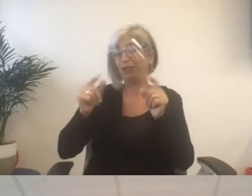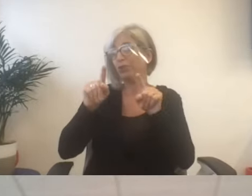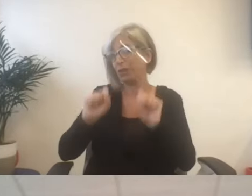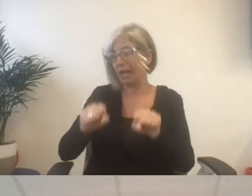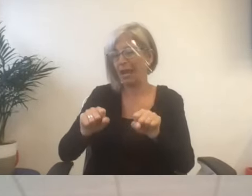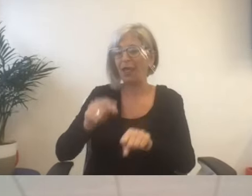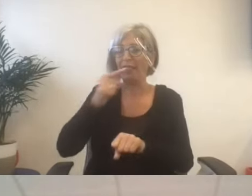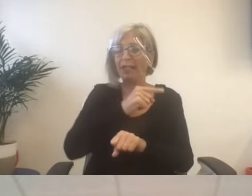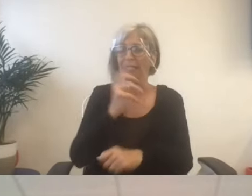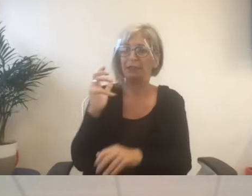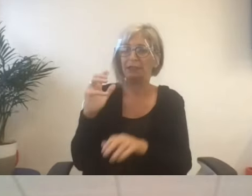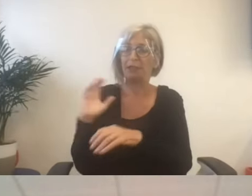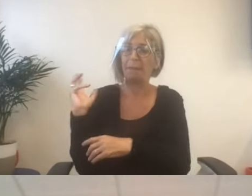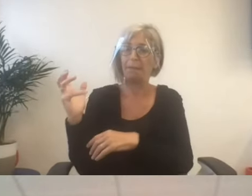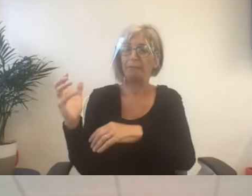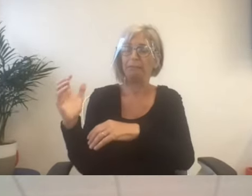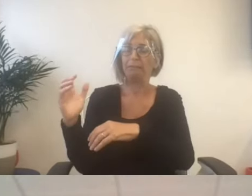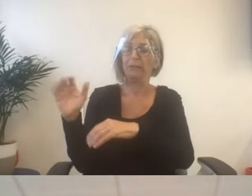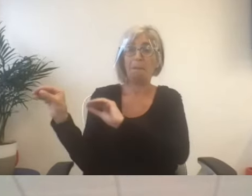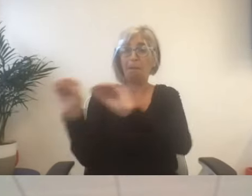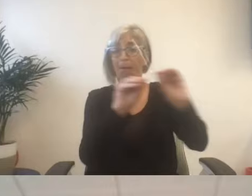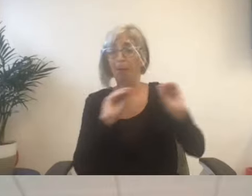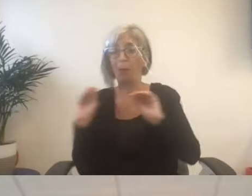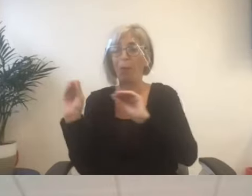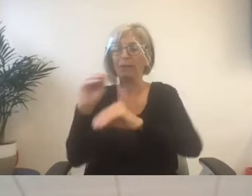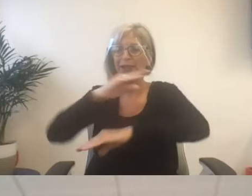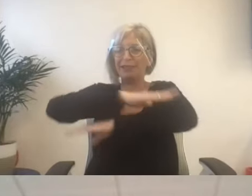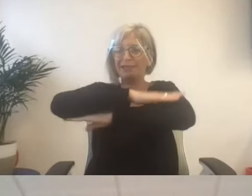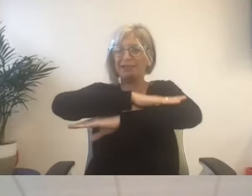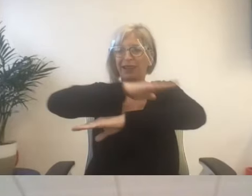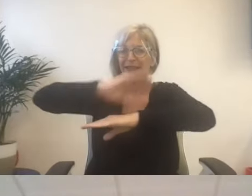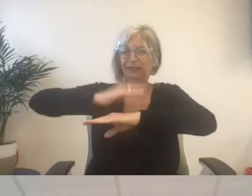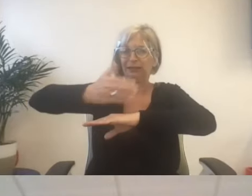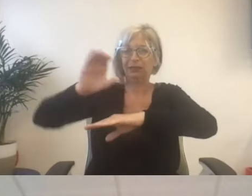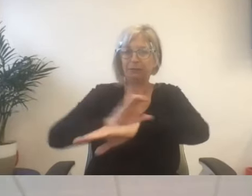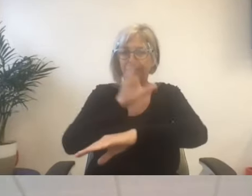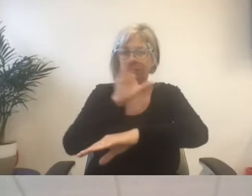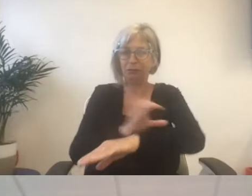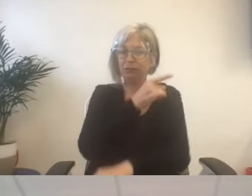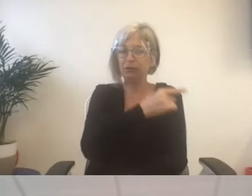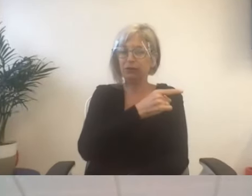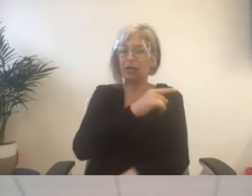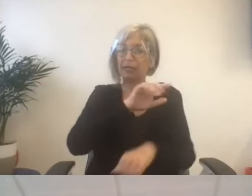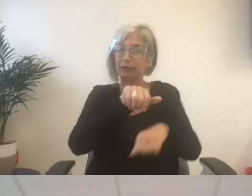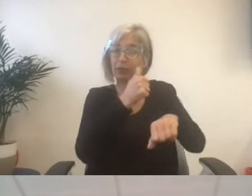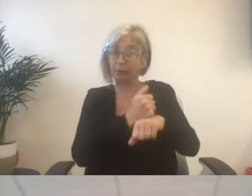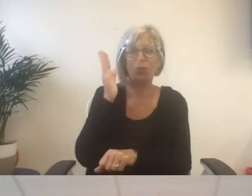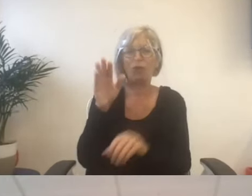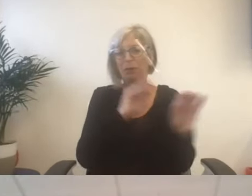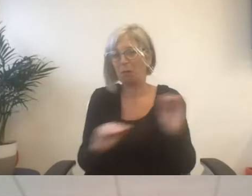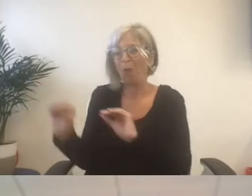is a portable desktop app. I've tested it out and ran it installed natively on Windows and on